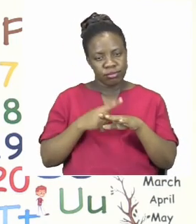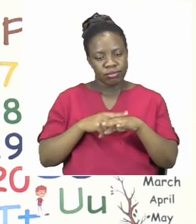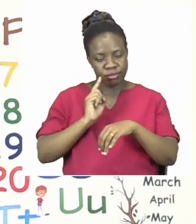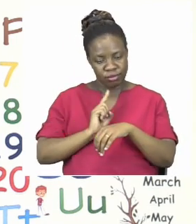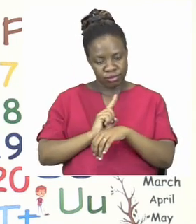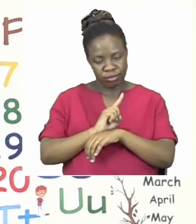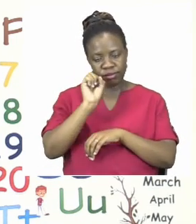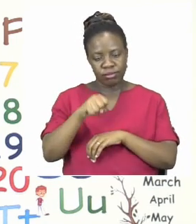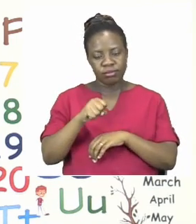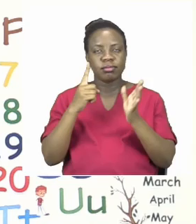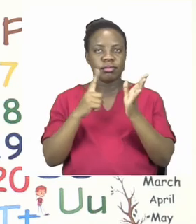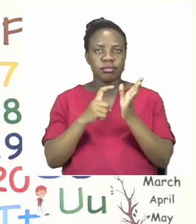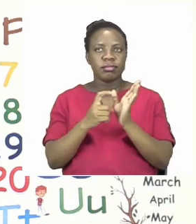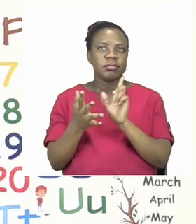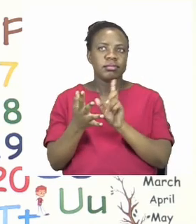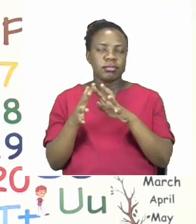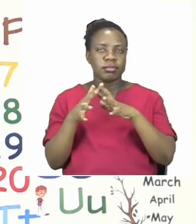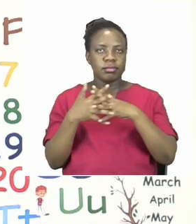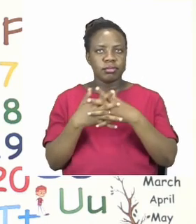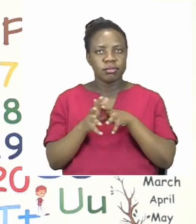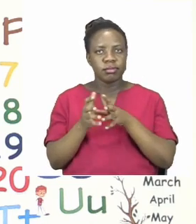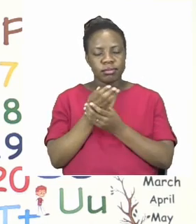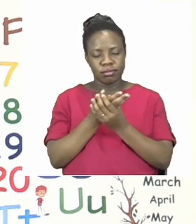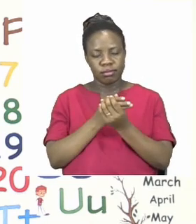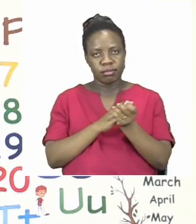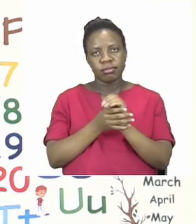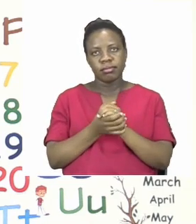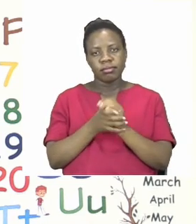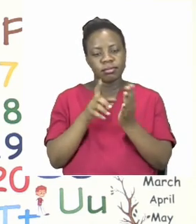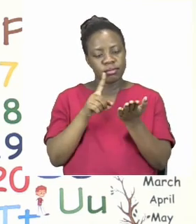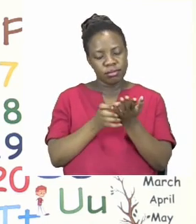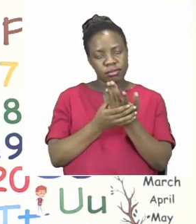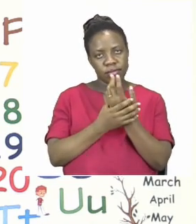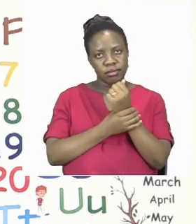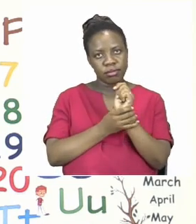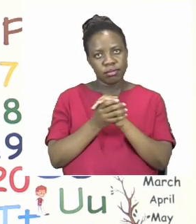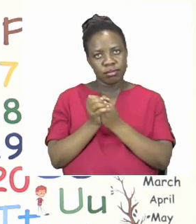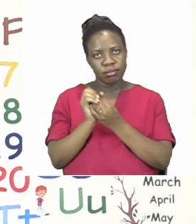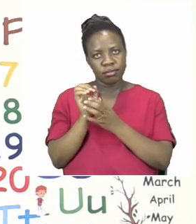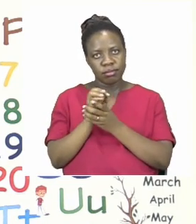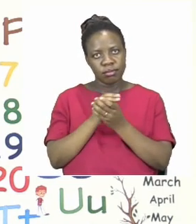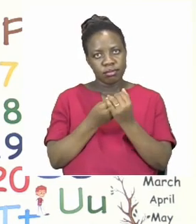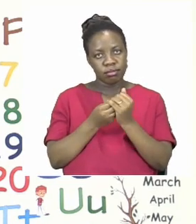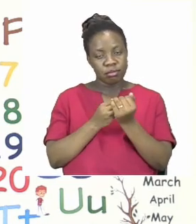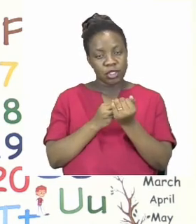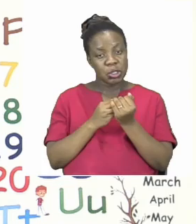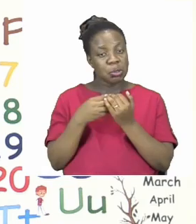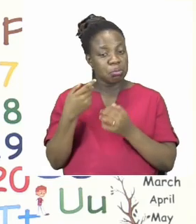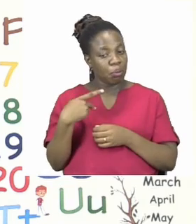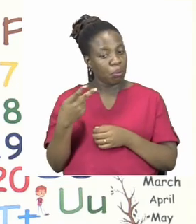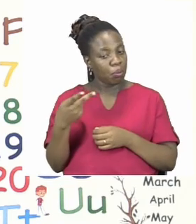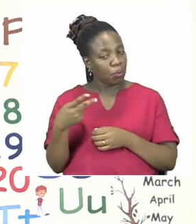sanitize. So let's take our sanitizer and rub our hands. Remember, sanitizing is not just for you and I. It